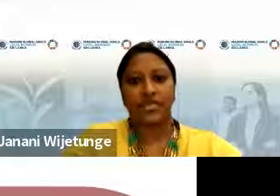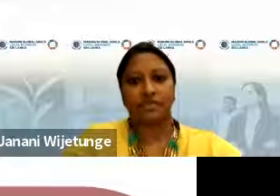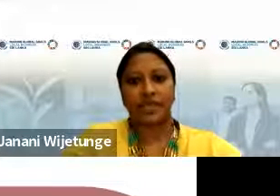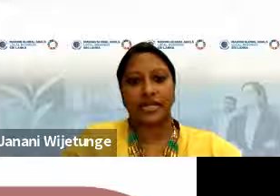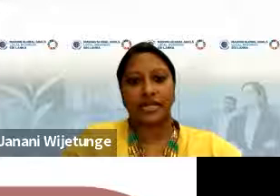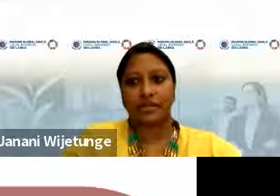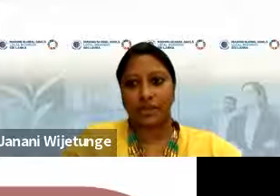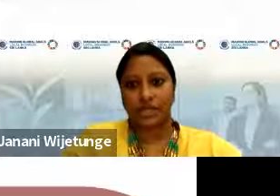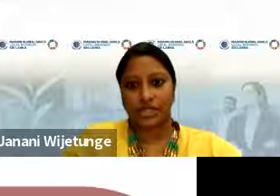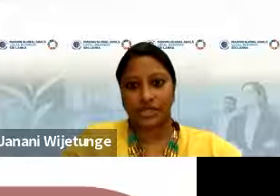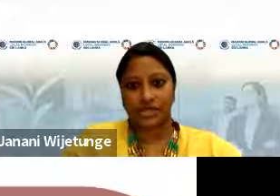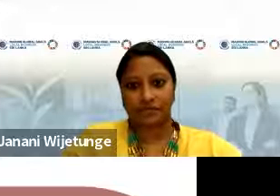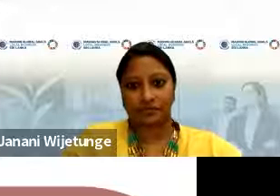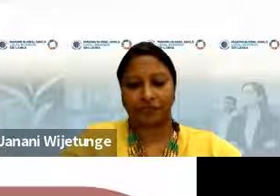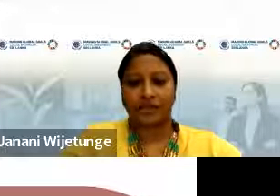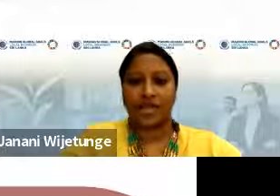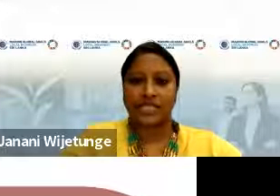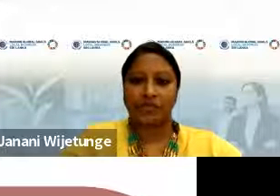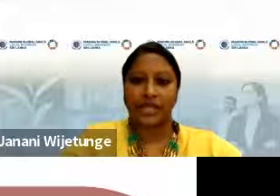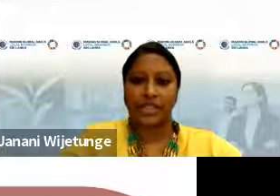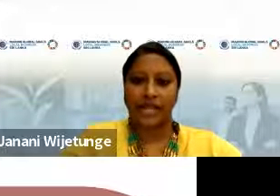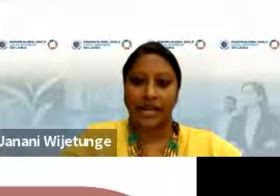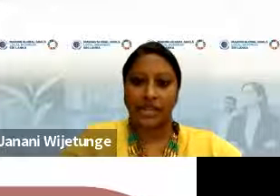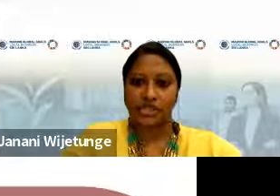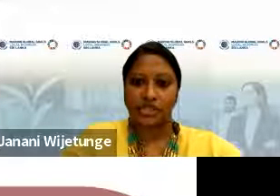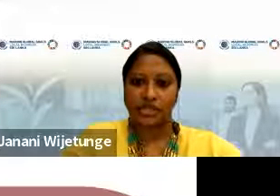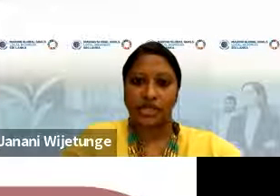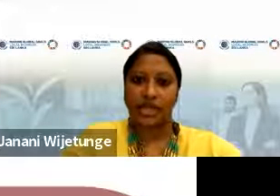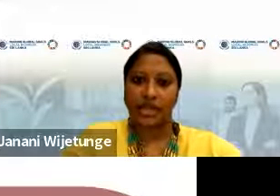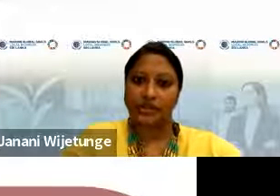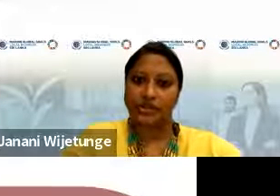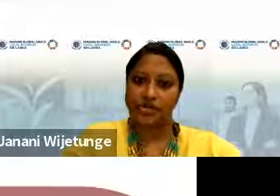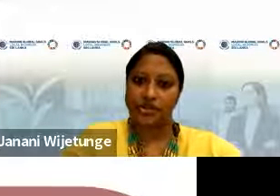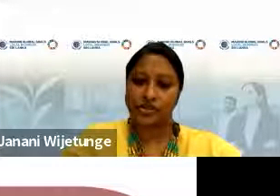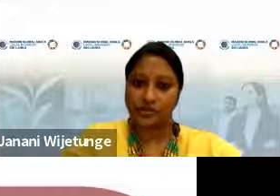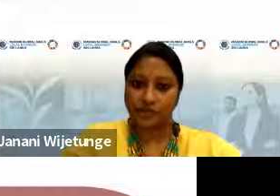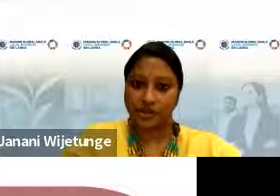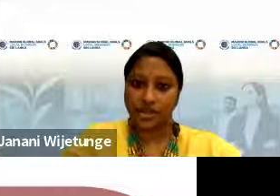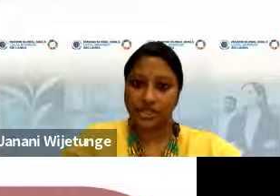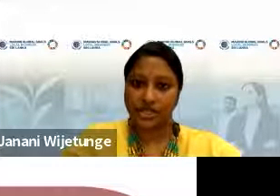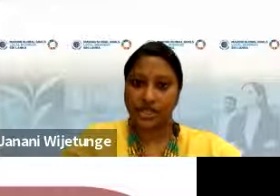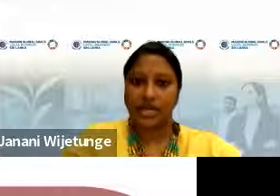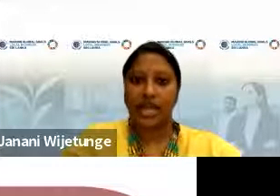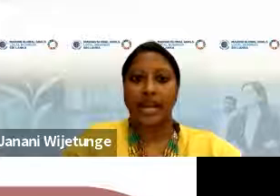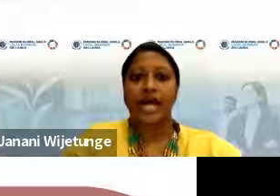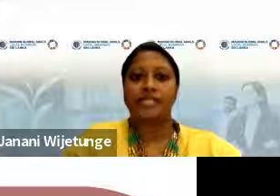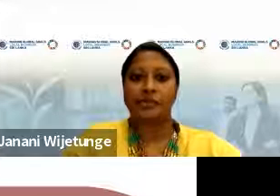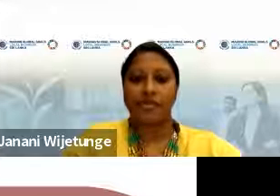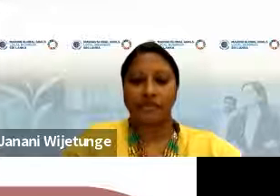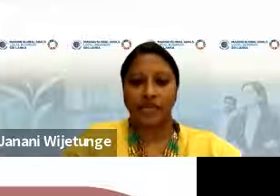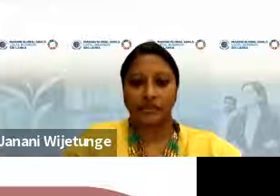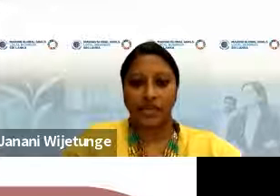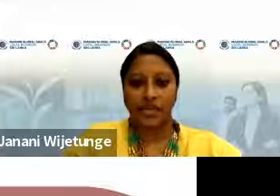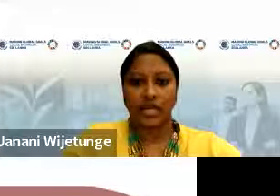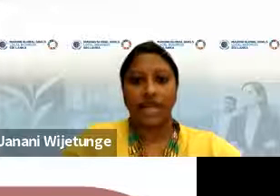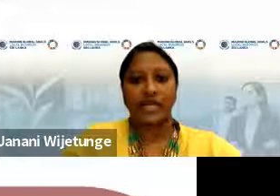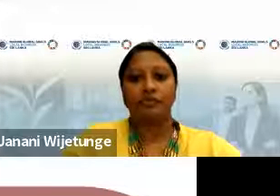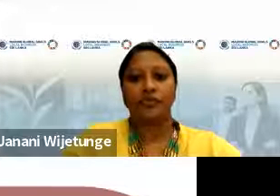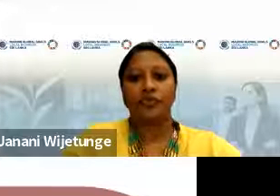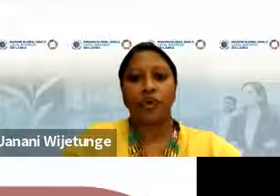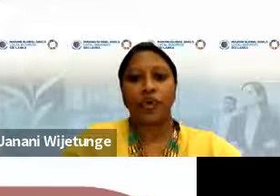of interdependent supply chains. Supply chain management aims to reduce cost of production, enhance speed of